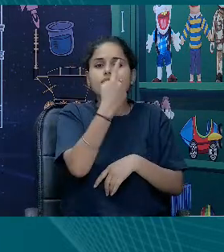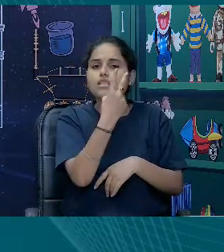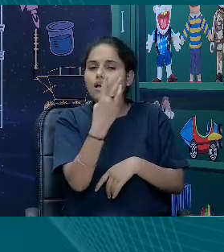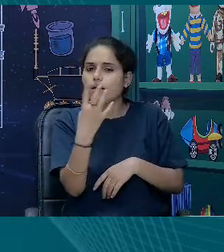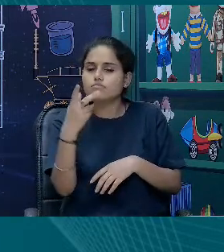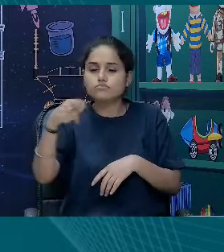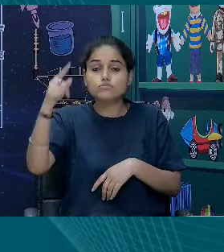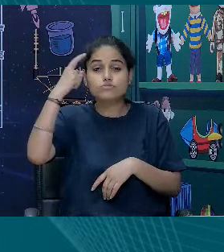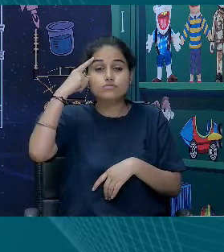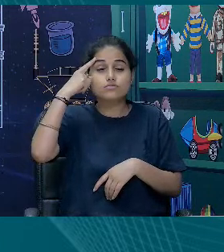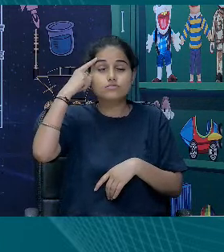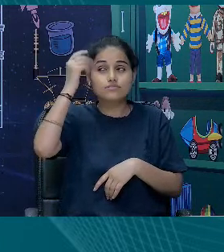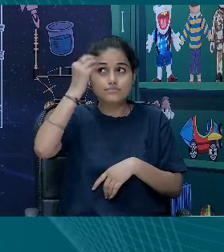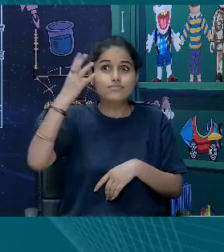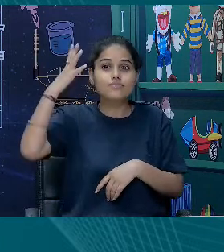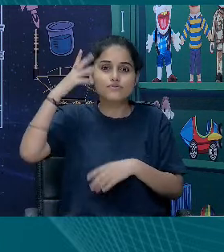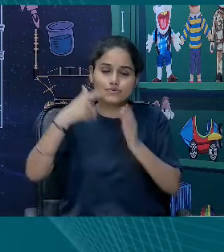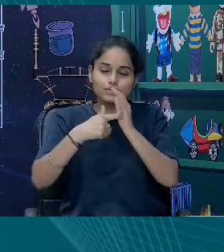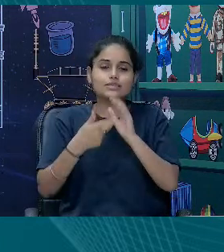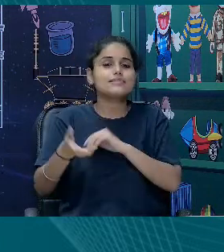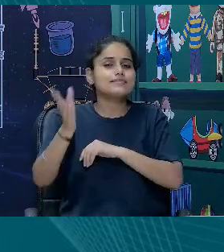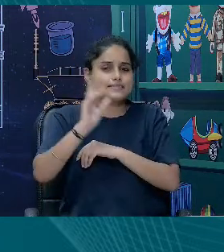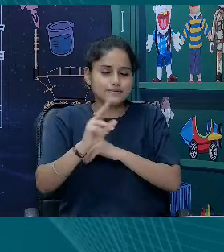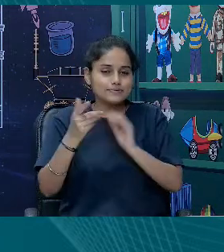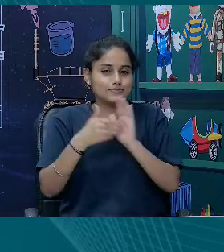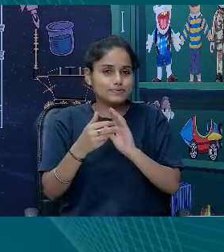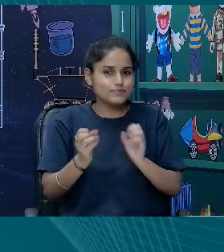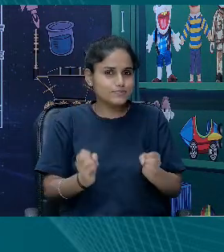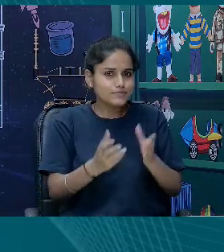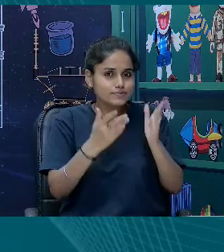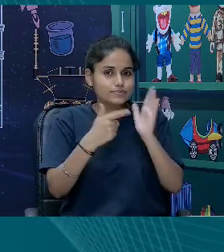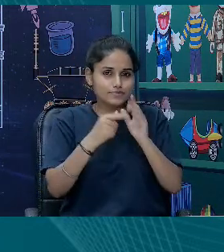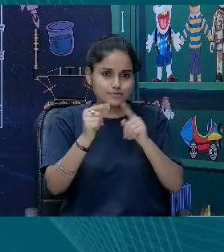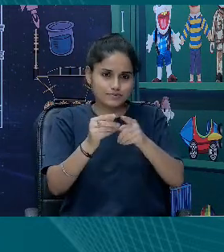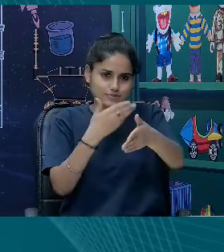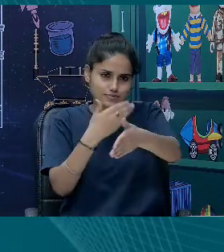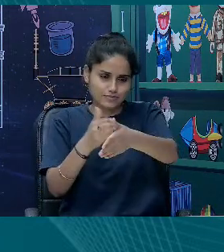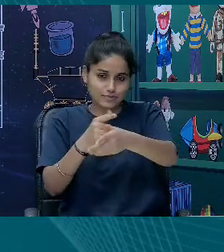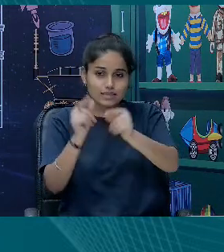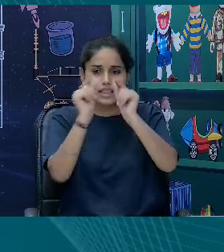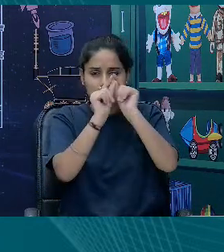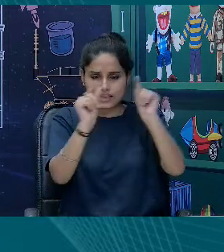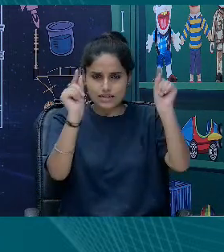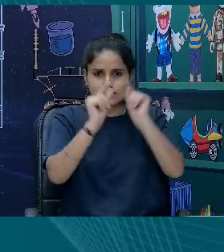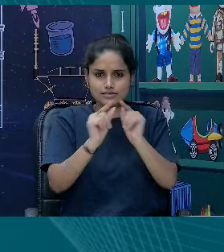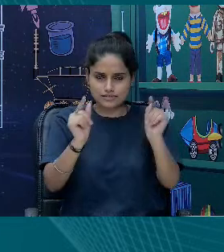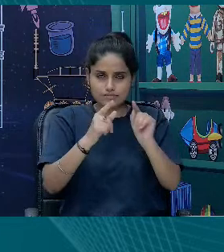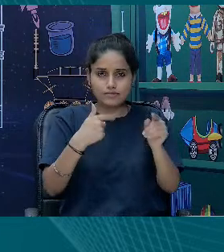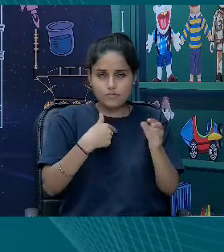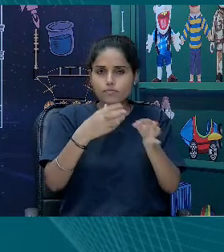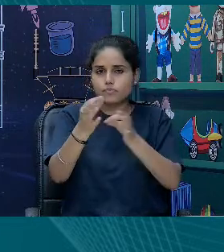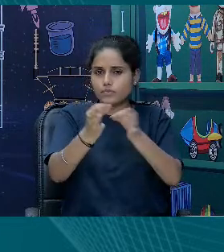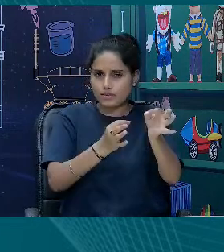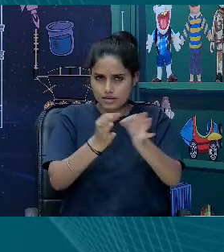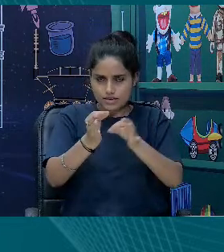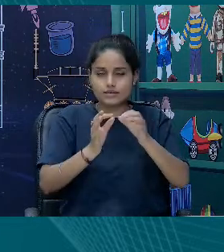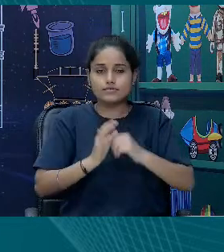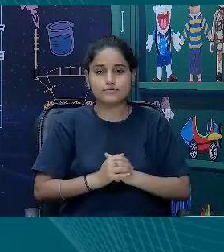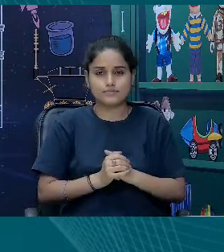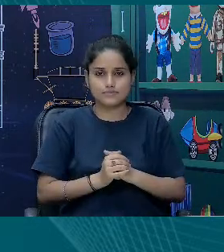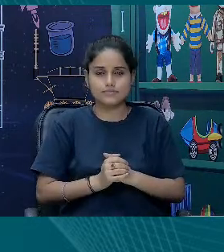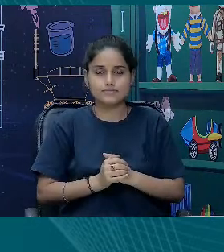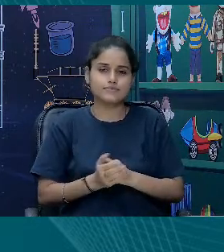the imagination. So let's begin the poem, and line by line I'll explain. Okay.